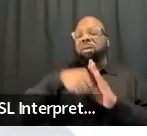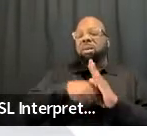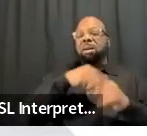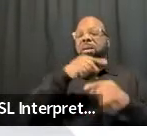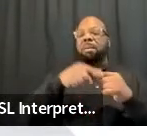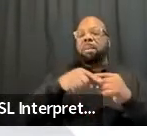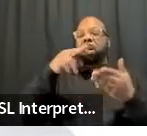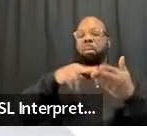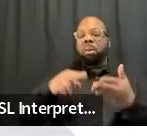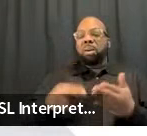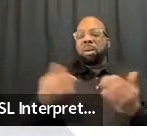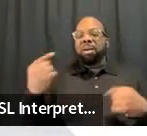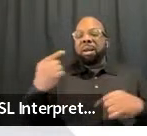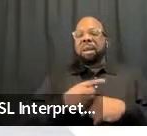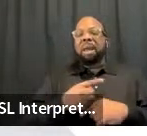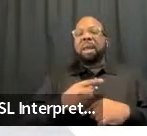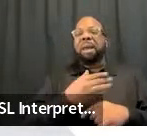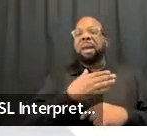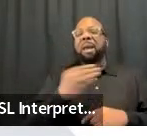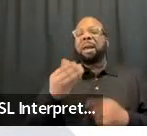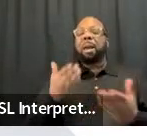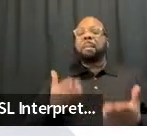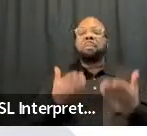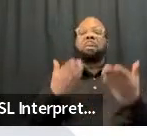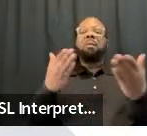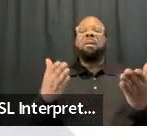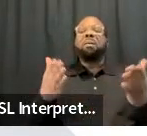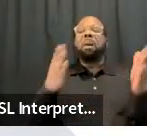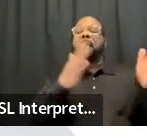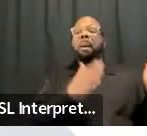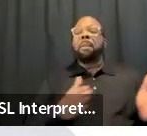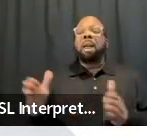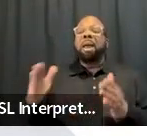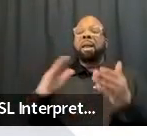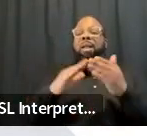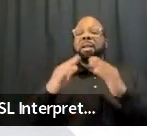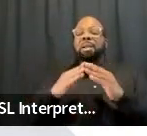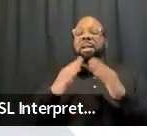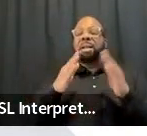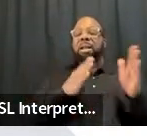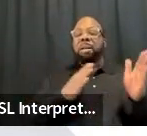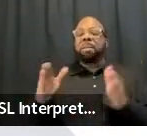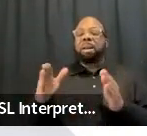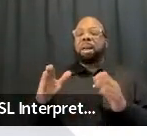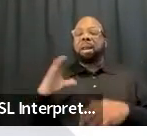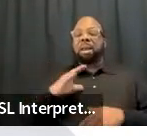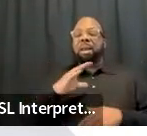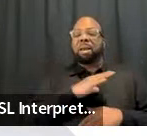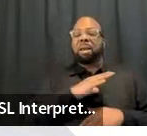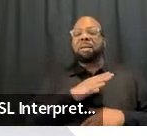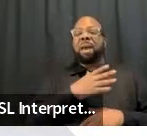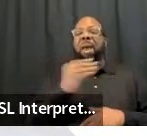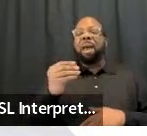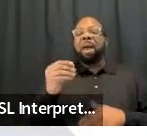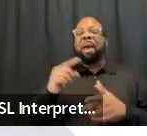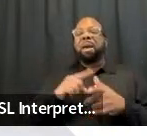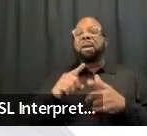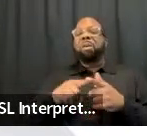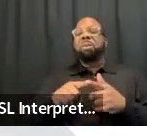and the proposal we're anticipating presenting to the City Planning Commission in April and to the public thereafter.